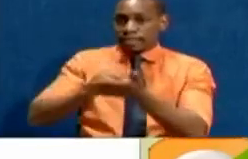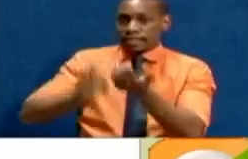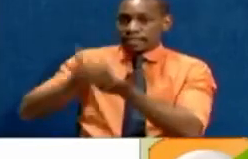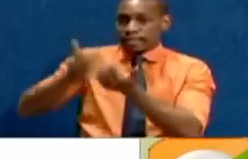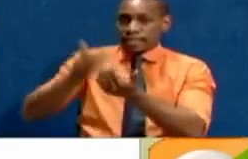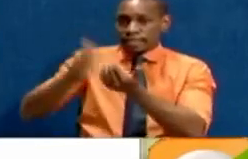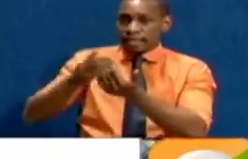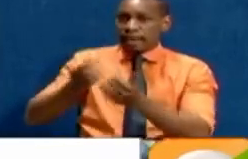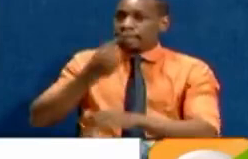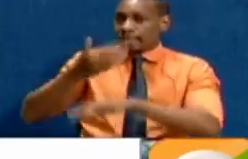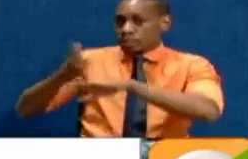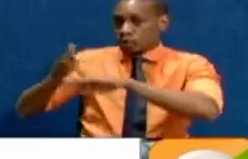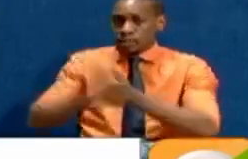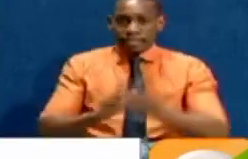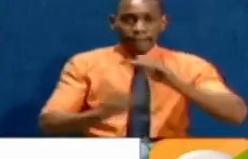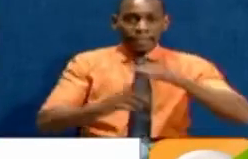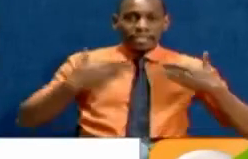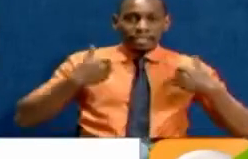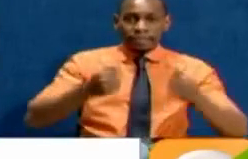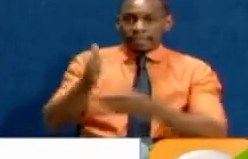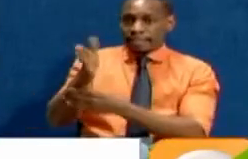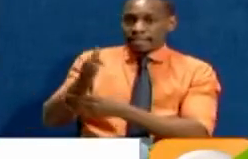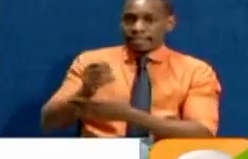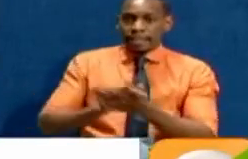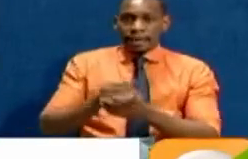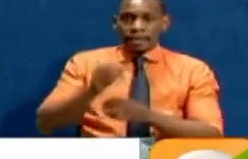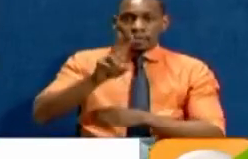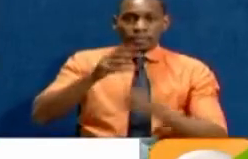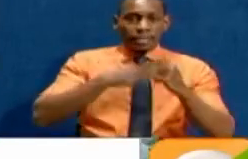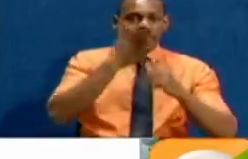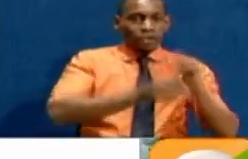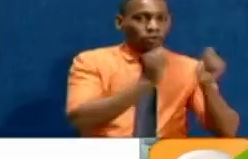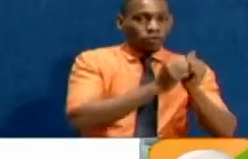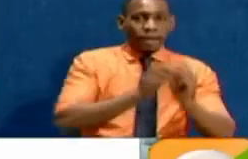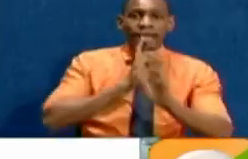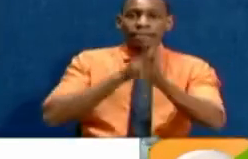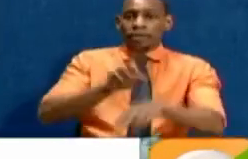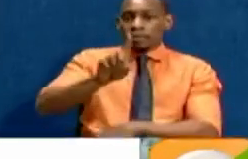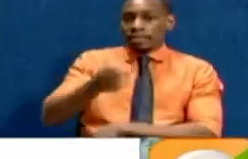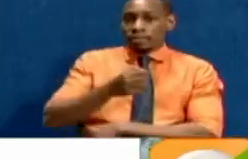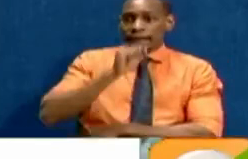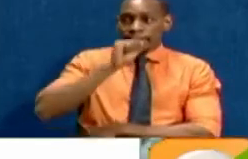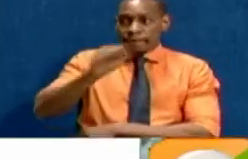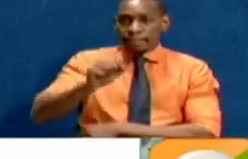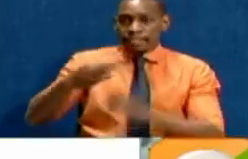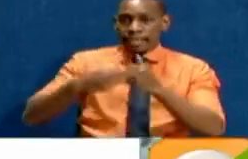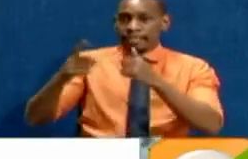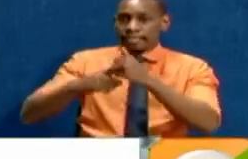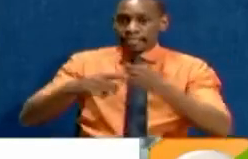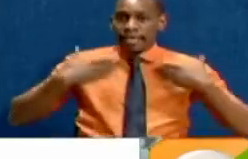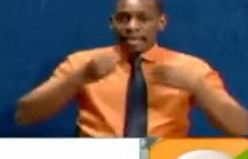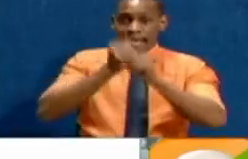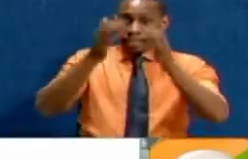of biomedical waste, the Ministry of Health, by Thursday, October 29th, had documented 1,586